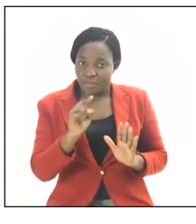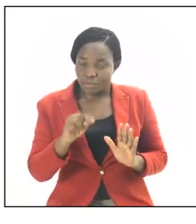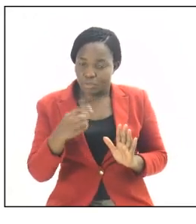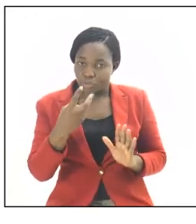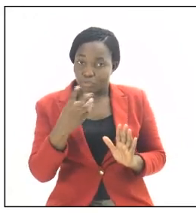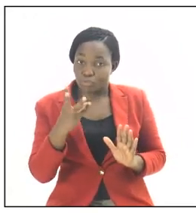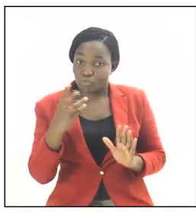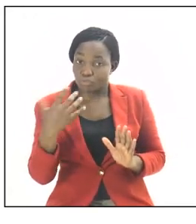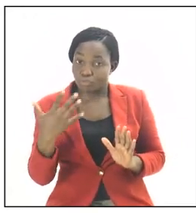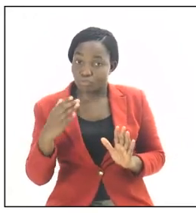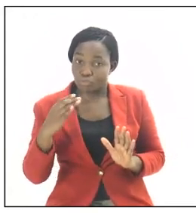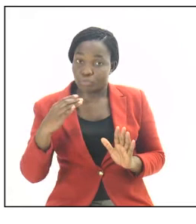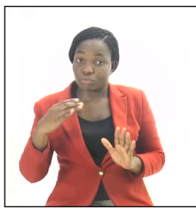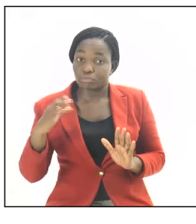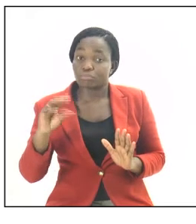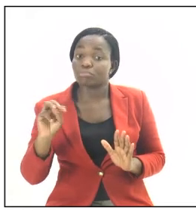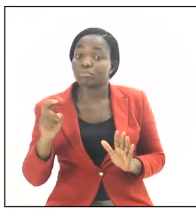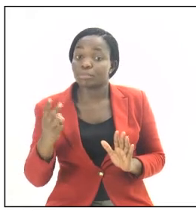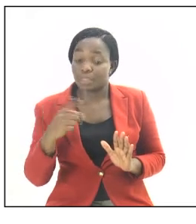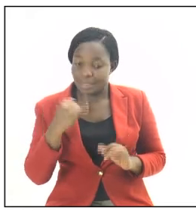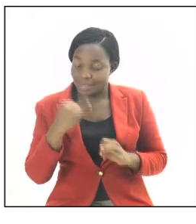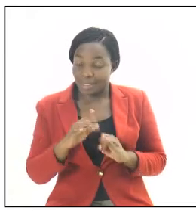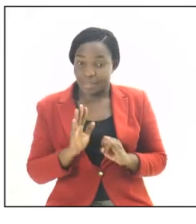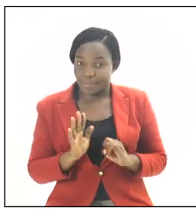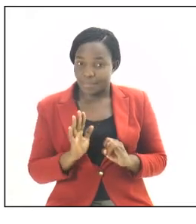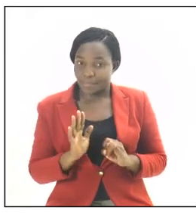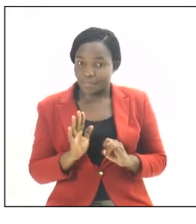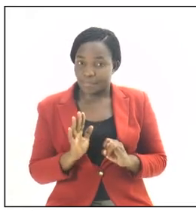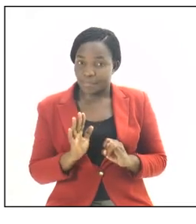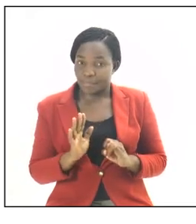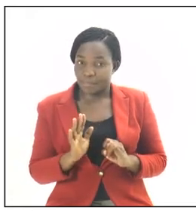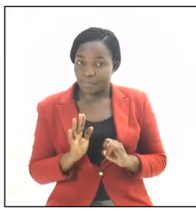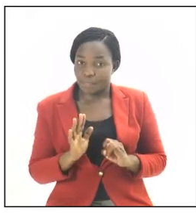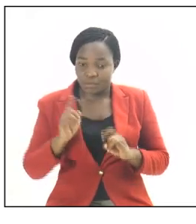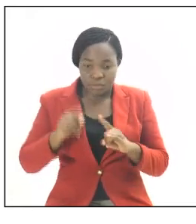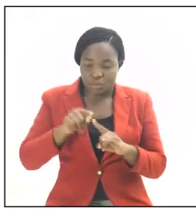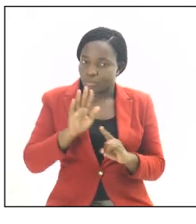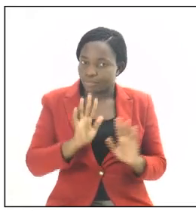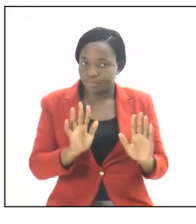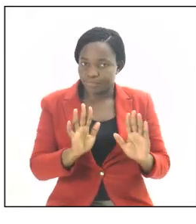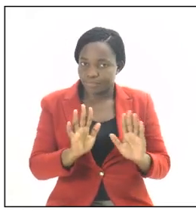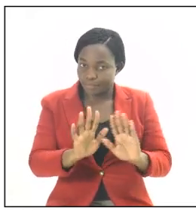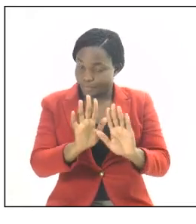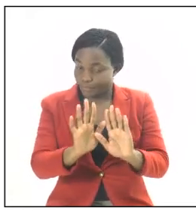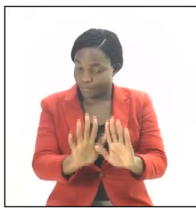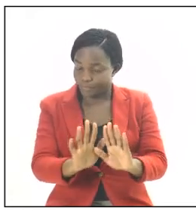50.265. This is not the final answer, so we don't round off yet.